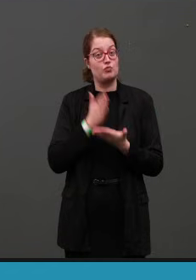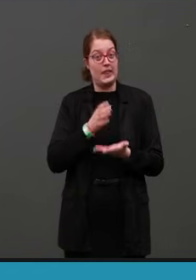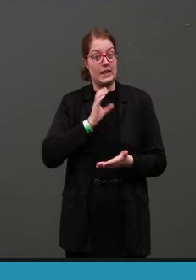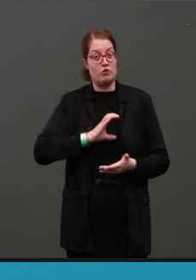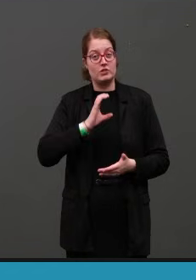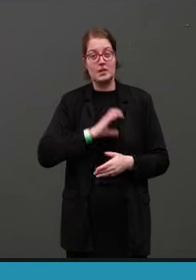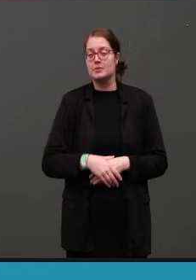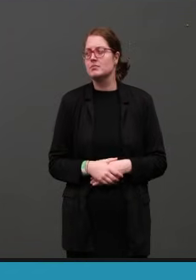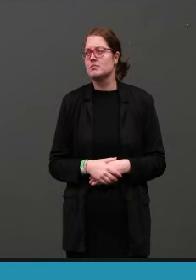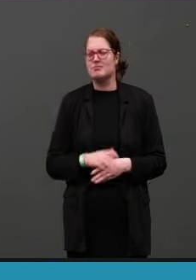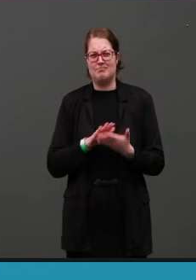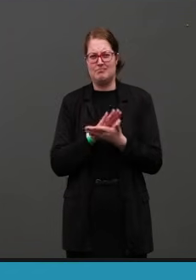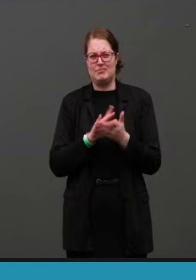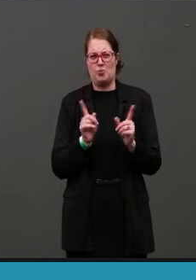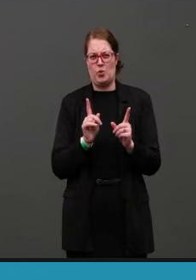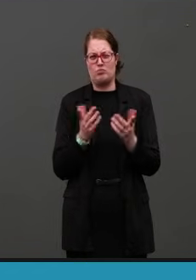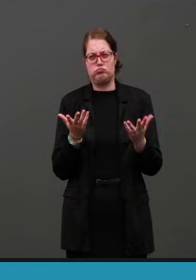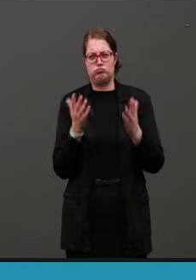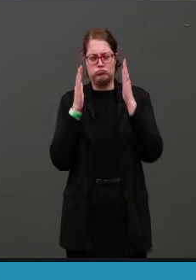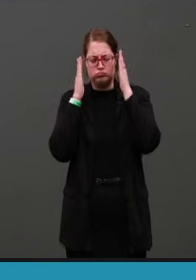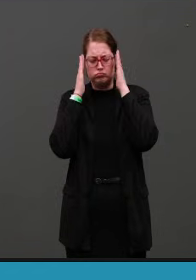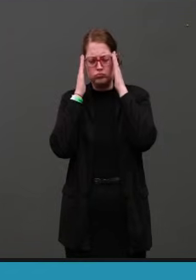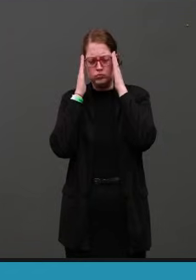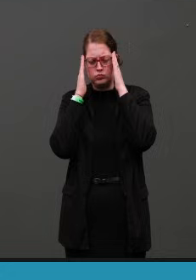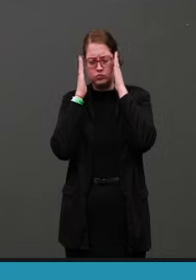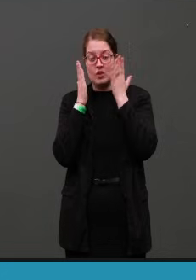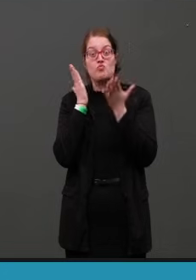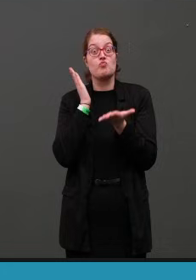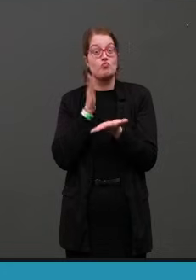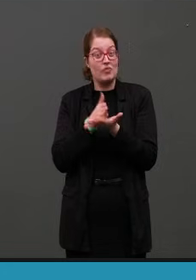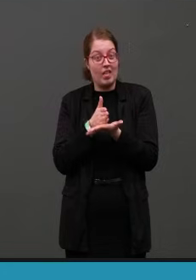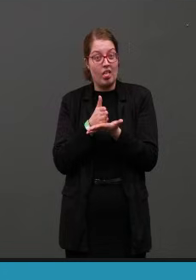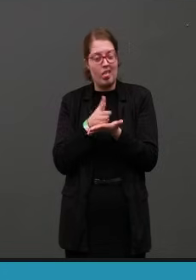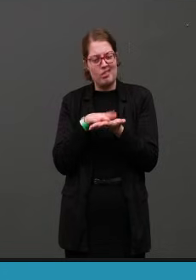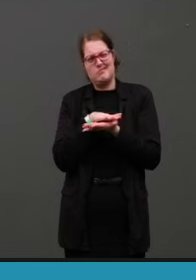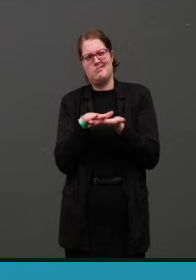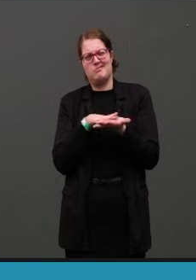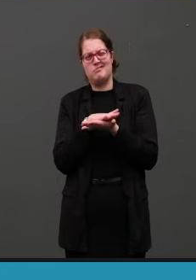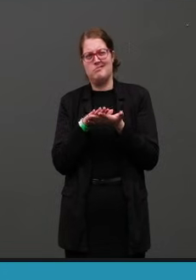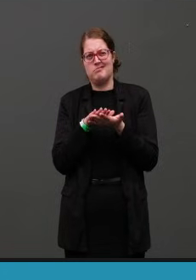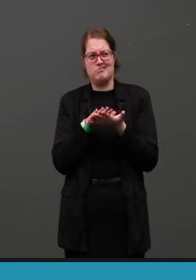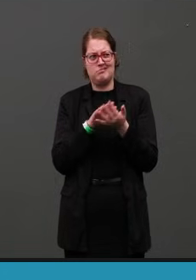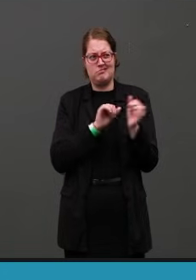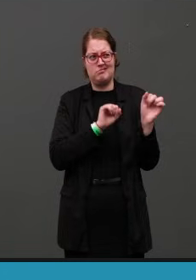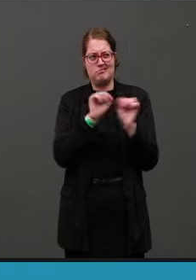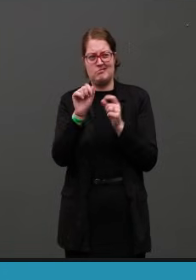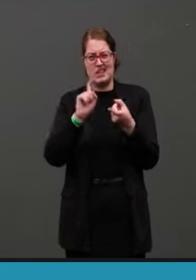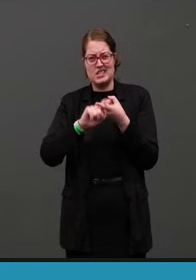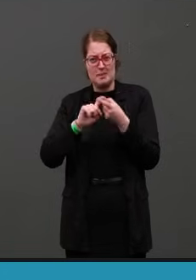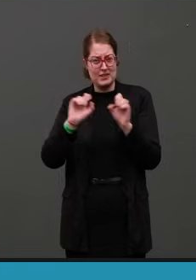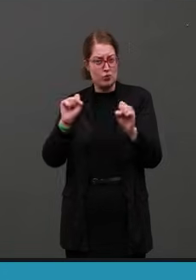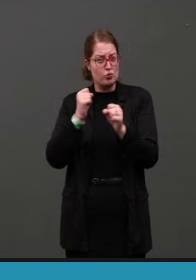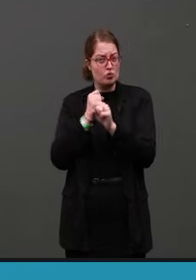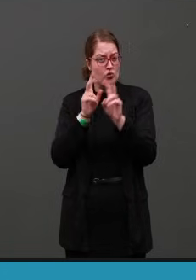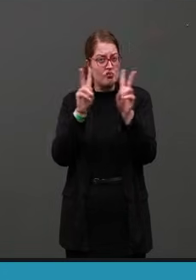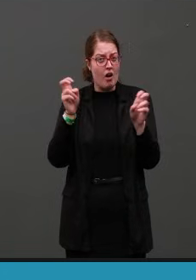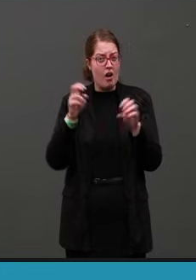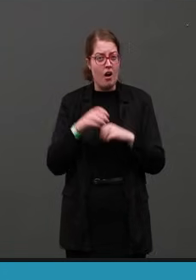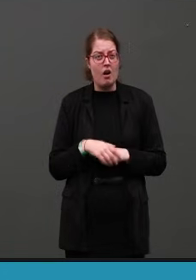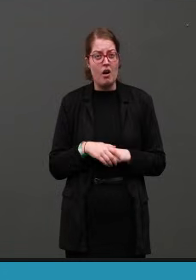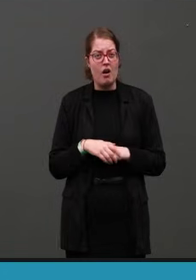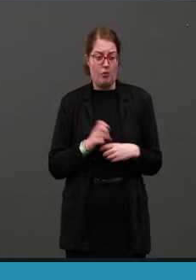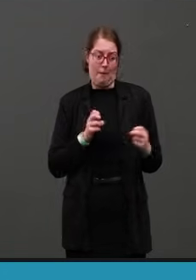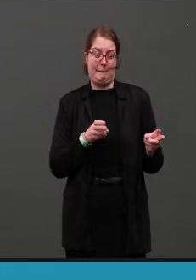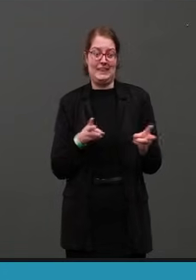mean? Well, how you define real can be quite different according to what genre you're working in, and even the medium. There